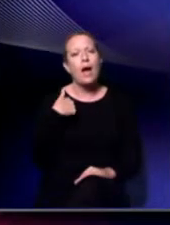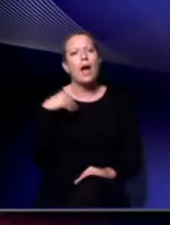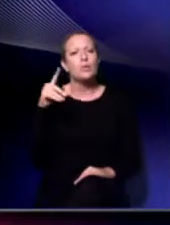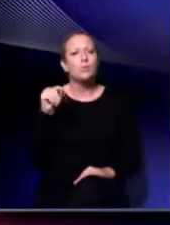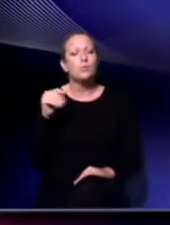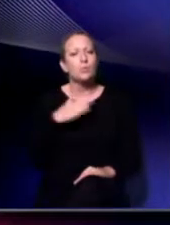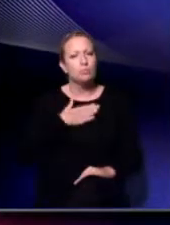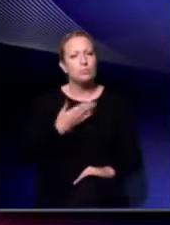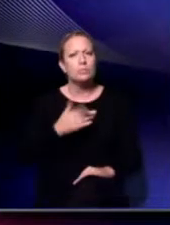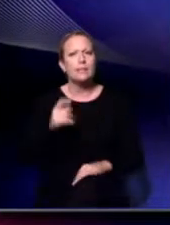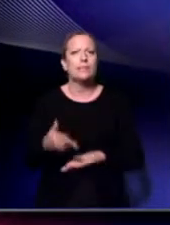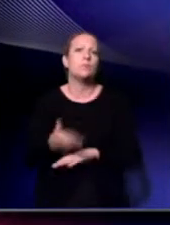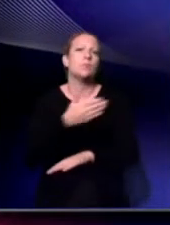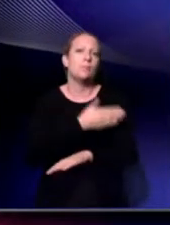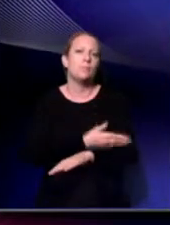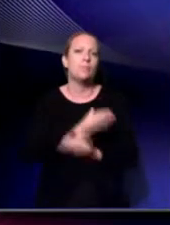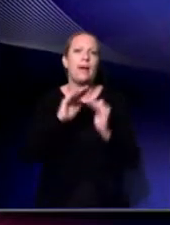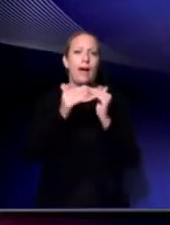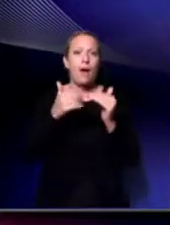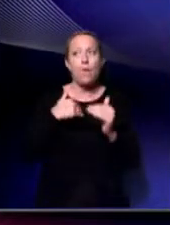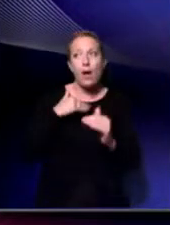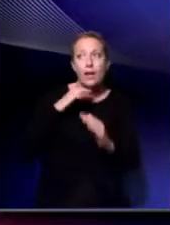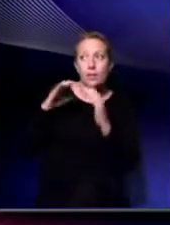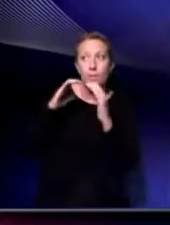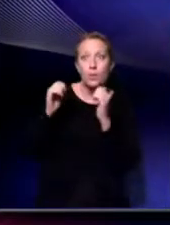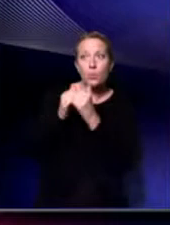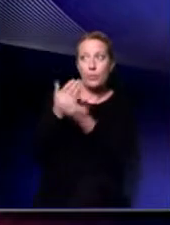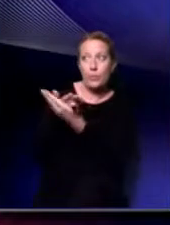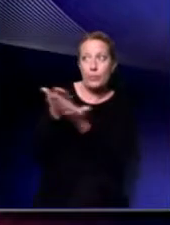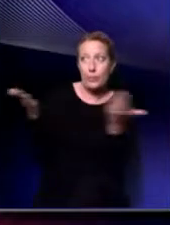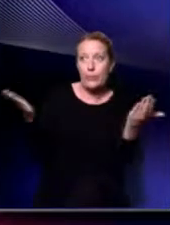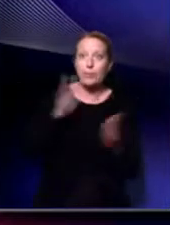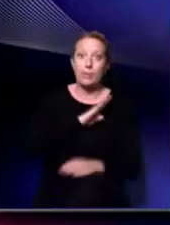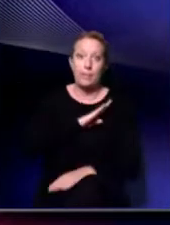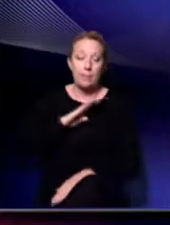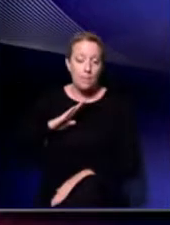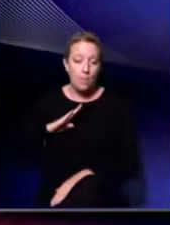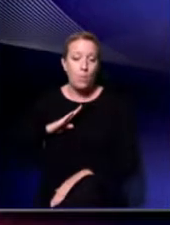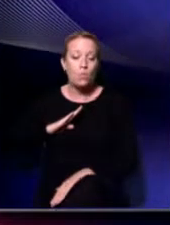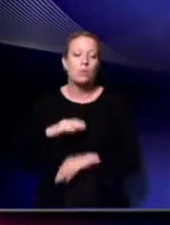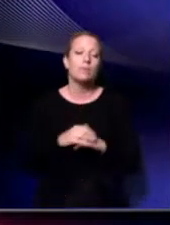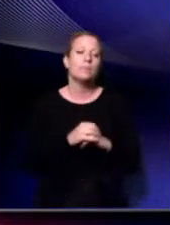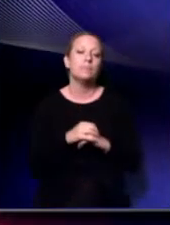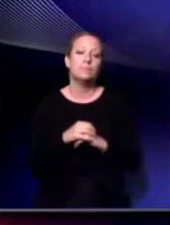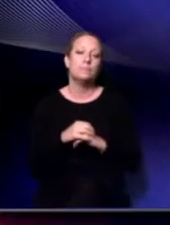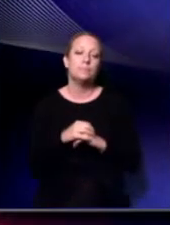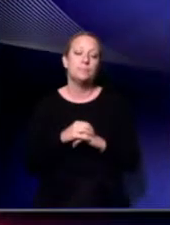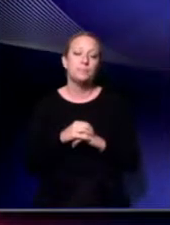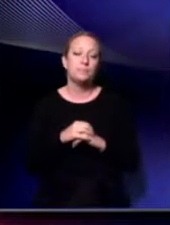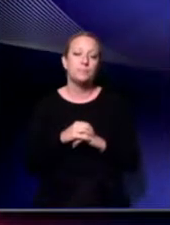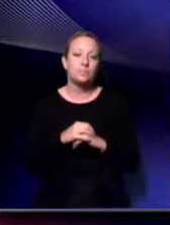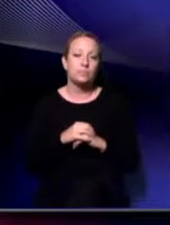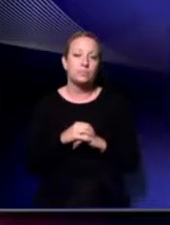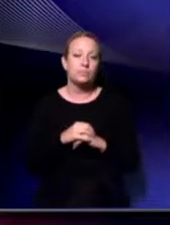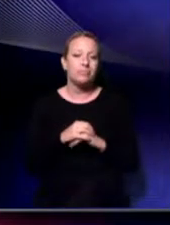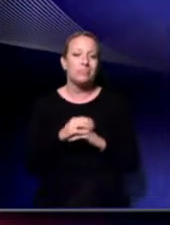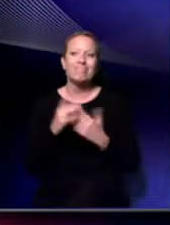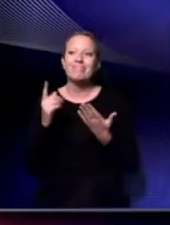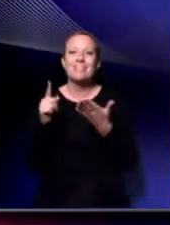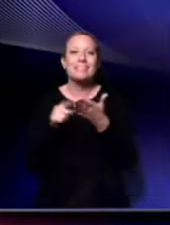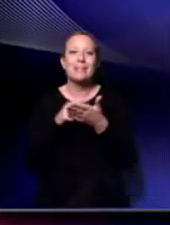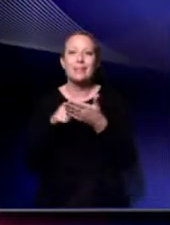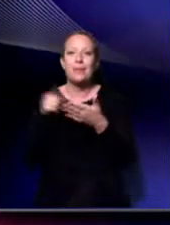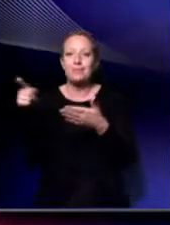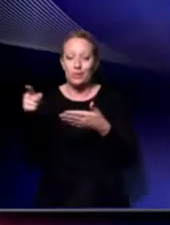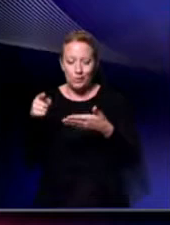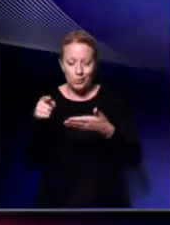my communication with you, with the board. Sometimes you weren't able to rate me